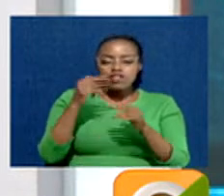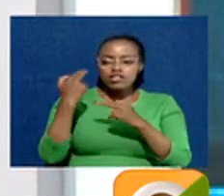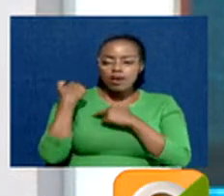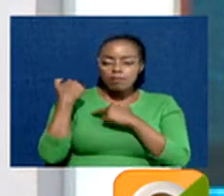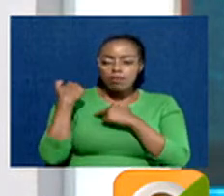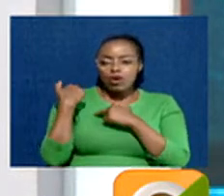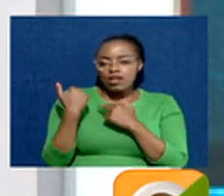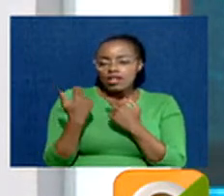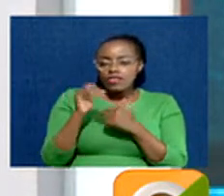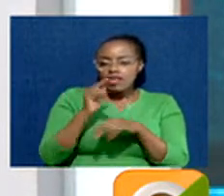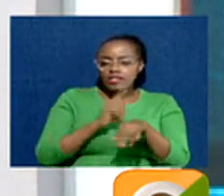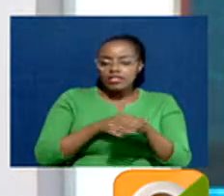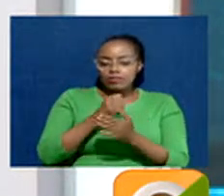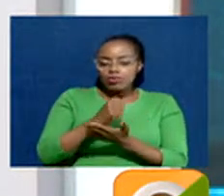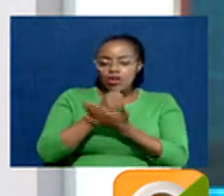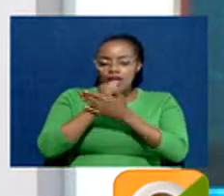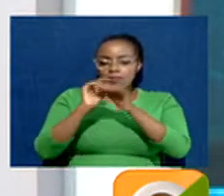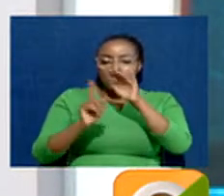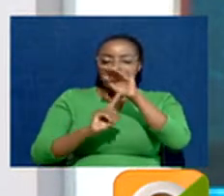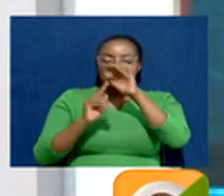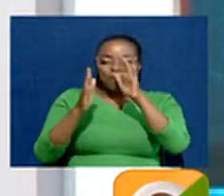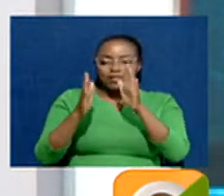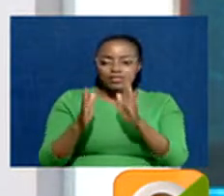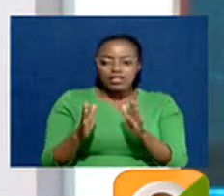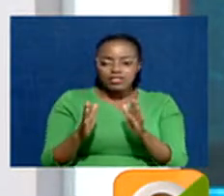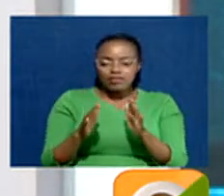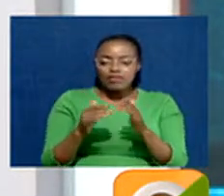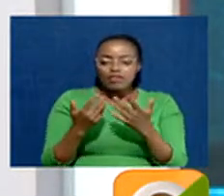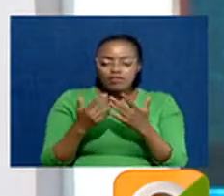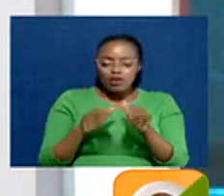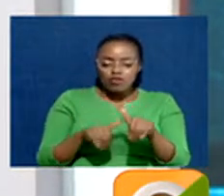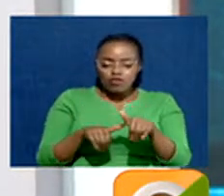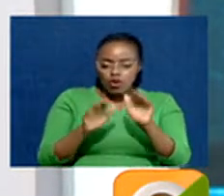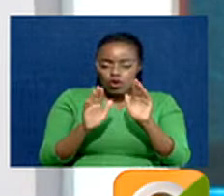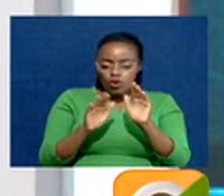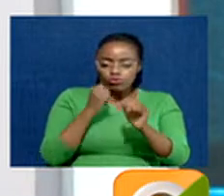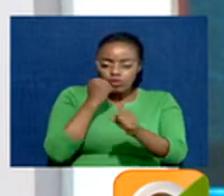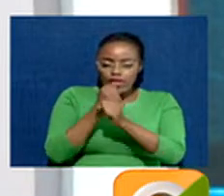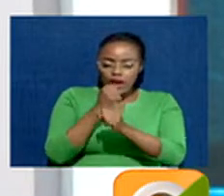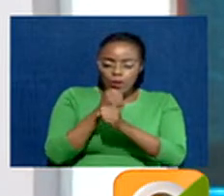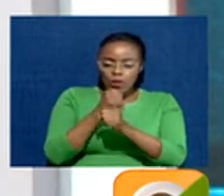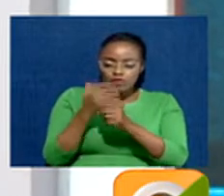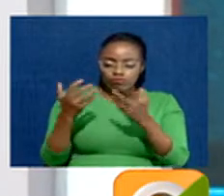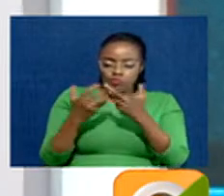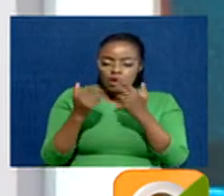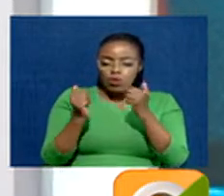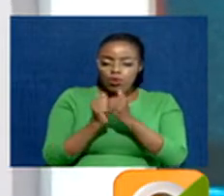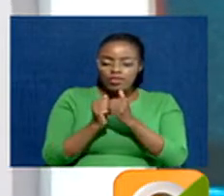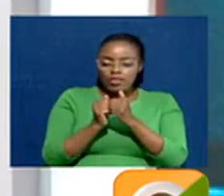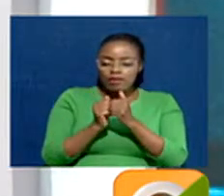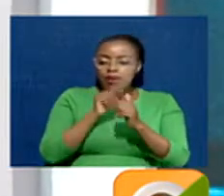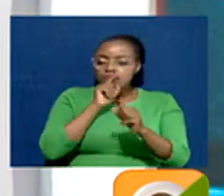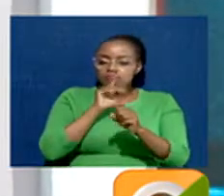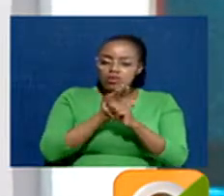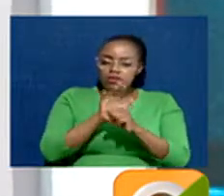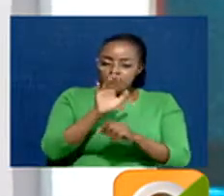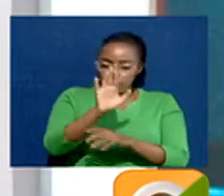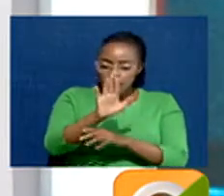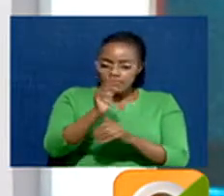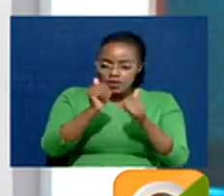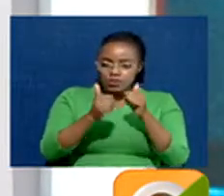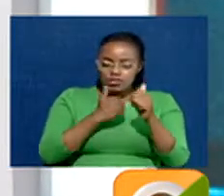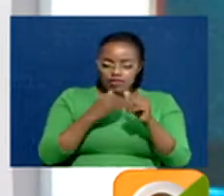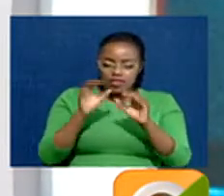in cabinet that time was to help the ministers align their works or their plans, the manifesto, the manifesto of the Jubilee